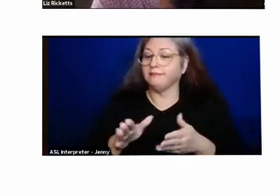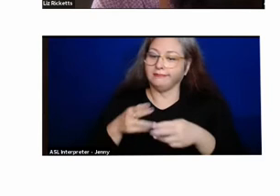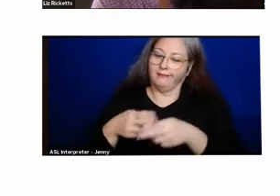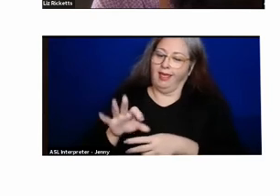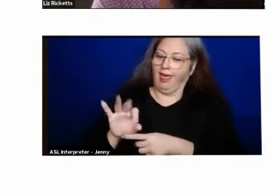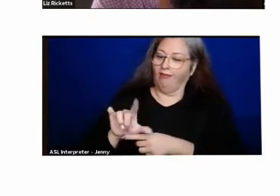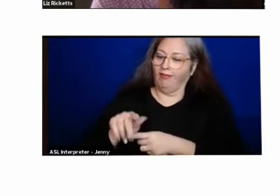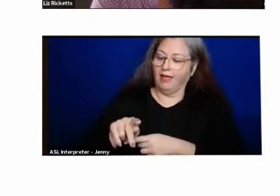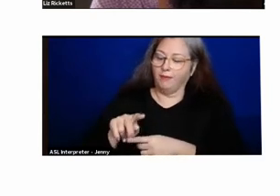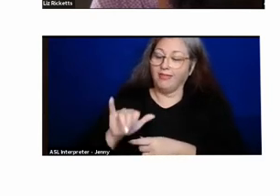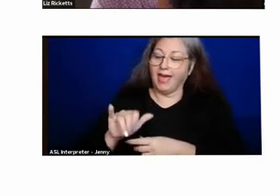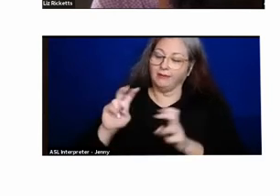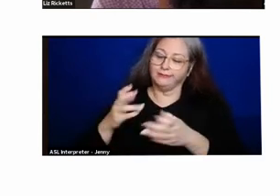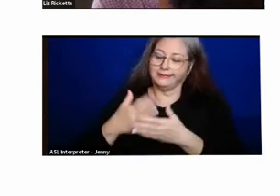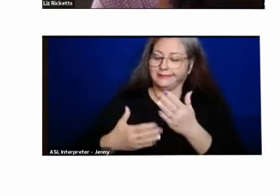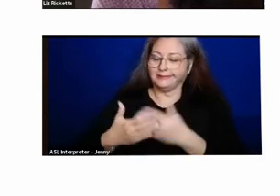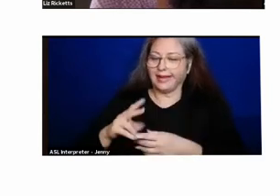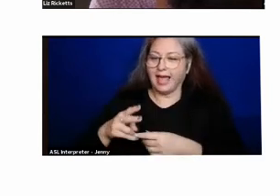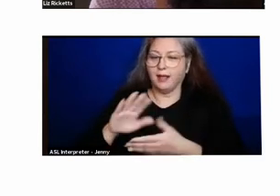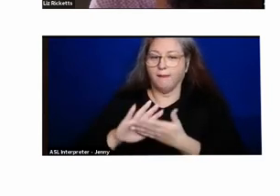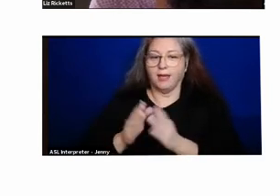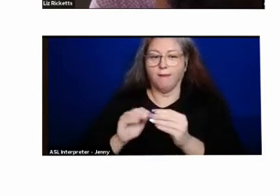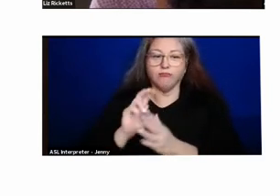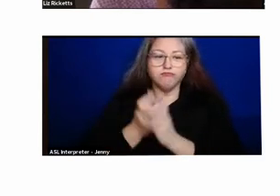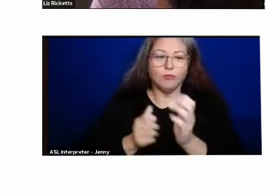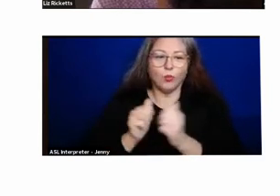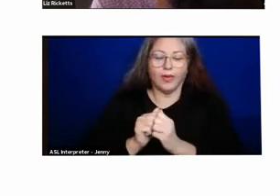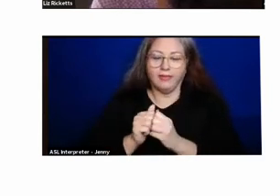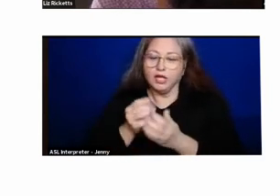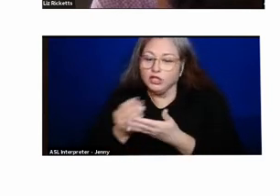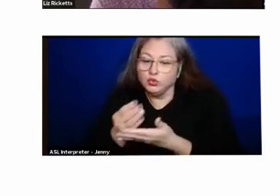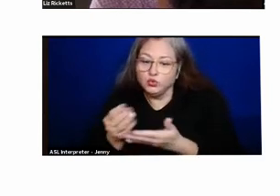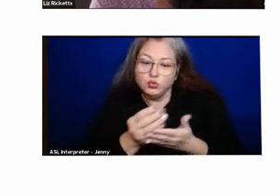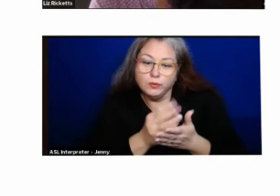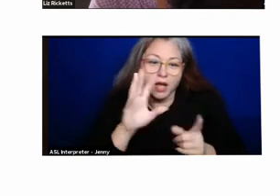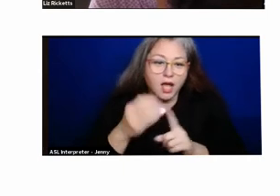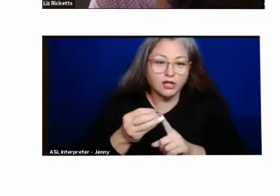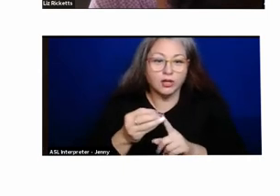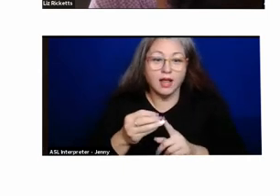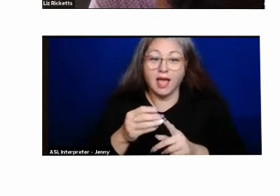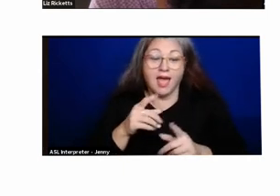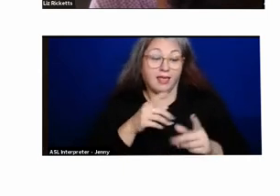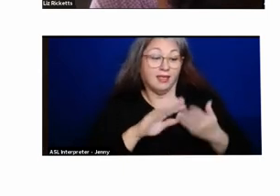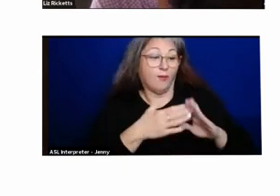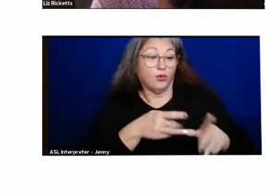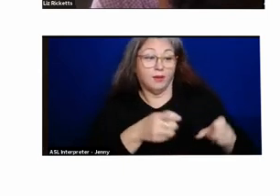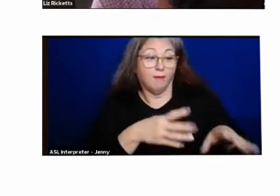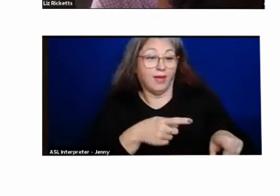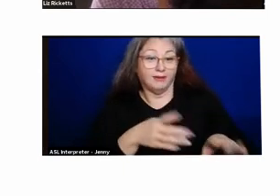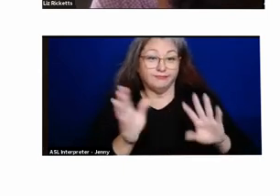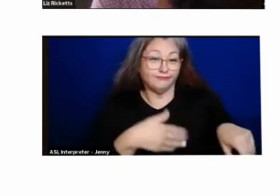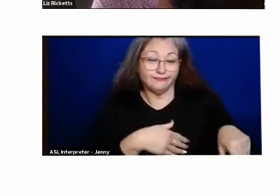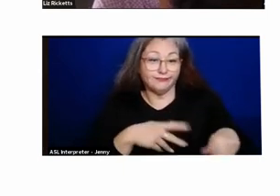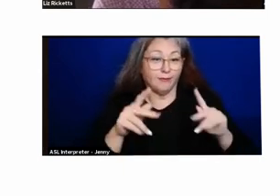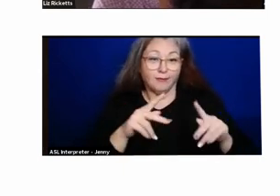Secondhand became embroiled in our consumerist culture, and many communities were left behind. The flea market I worked at is now closed.